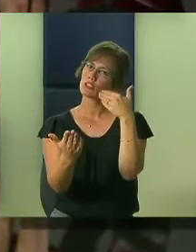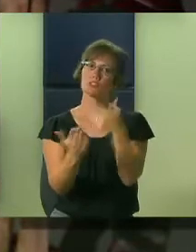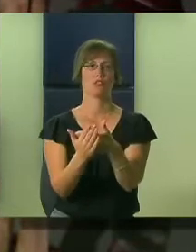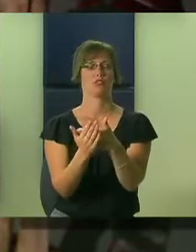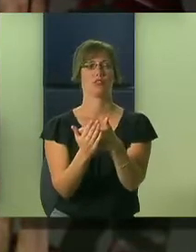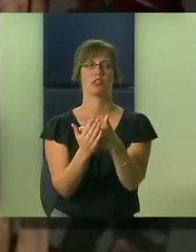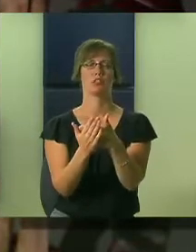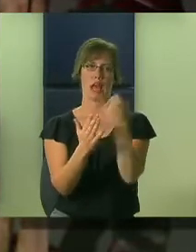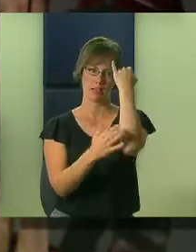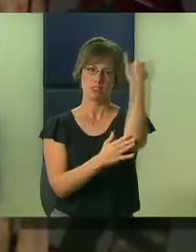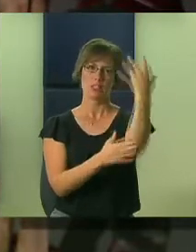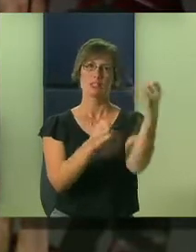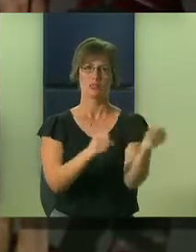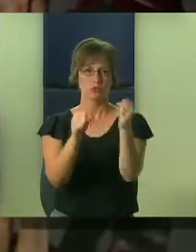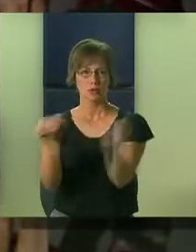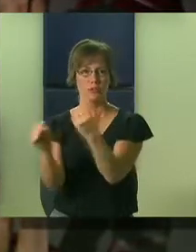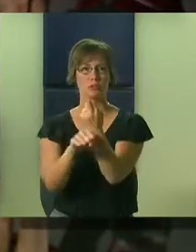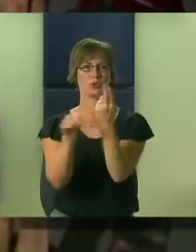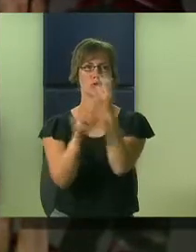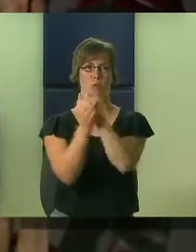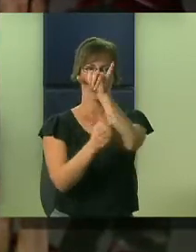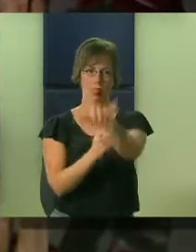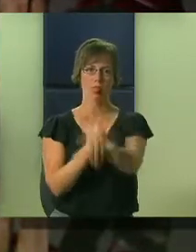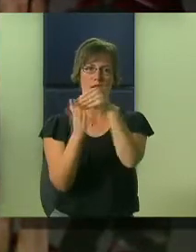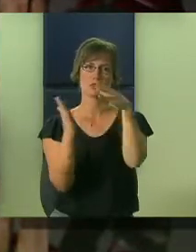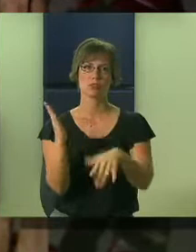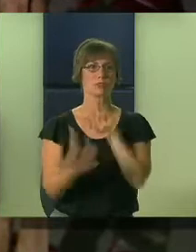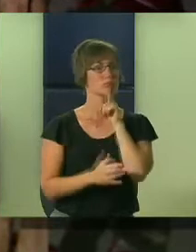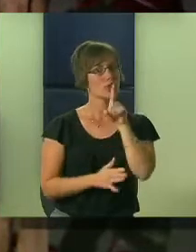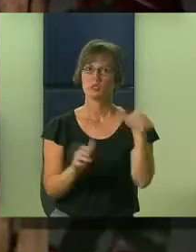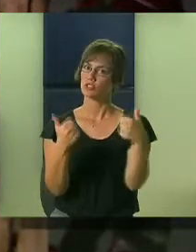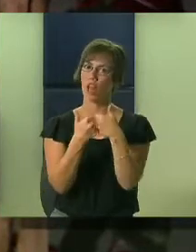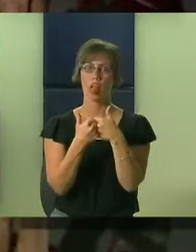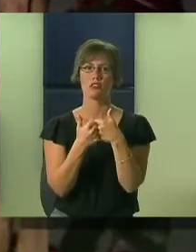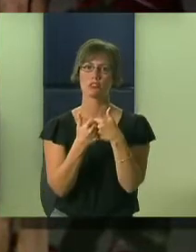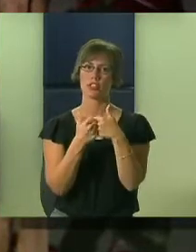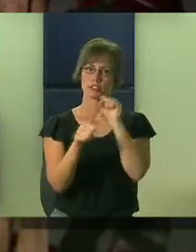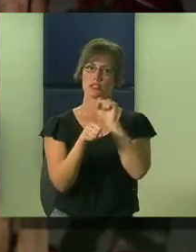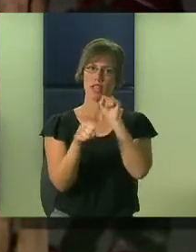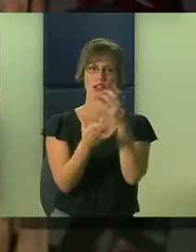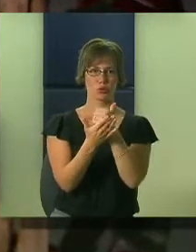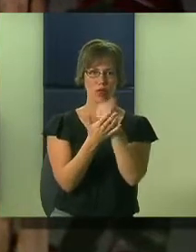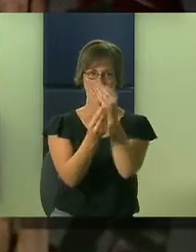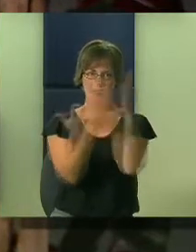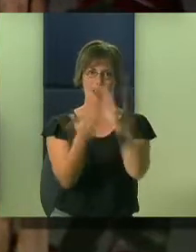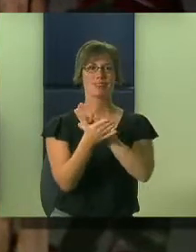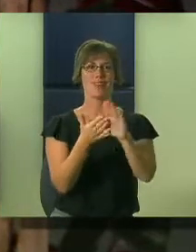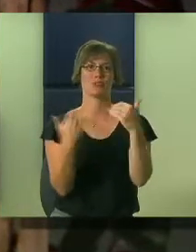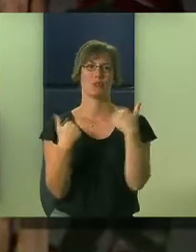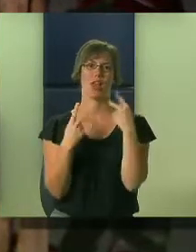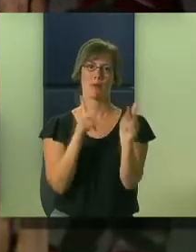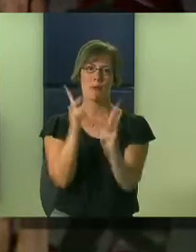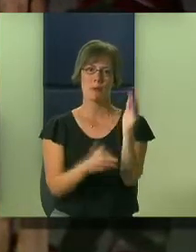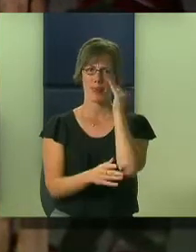suggestions and strategies to use with the student. It's a daunting task to collect data, and it's nice to have people that know what to